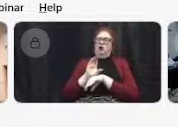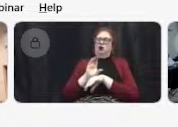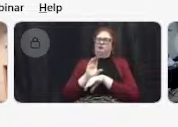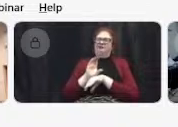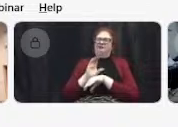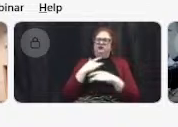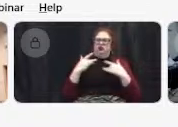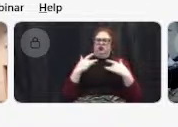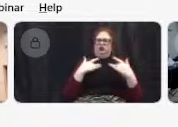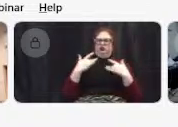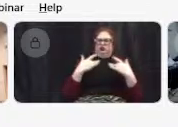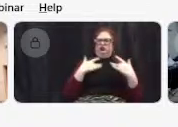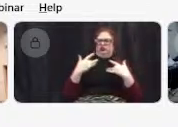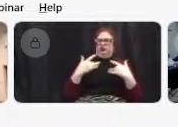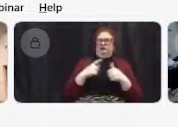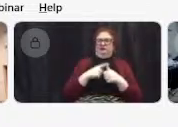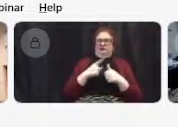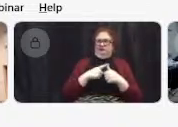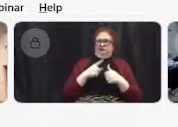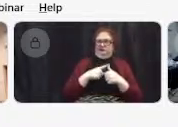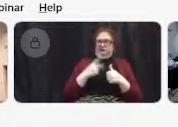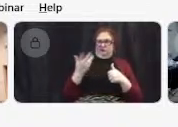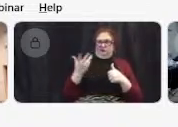Number one, the parking.